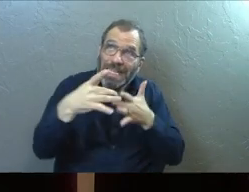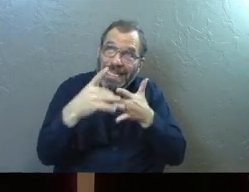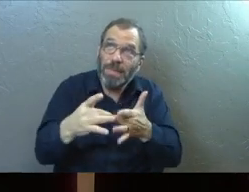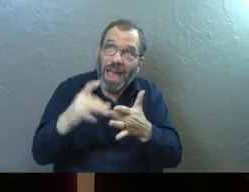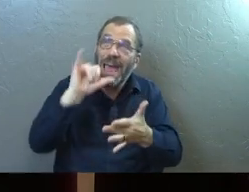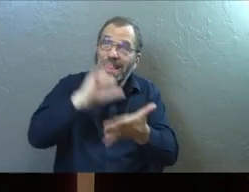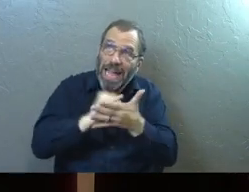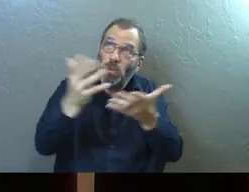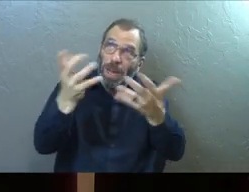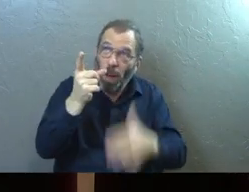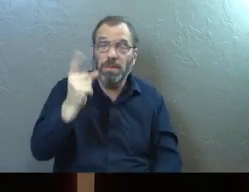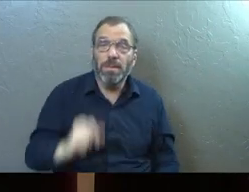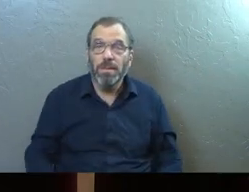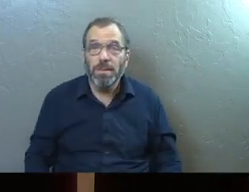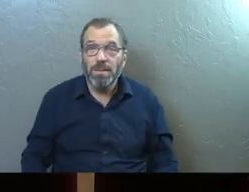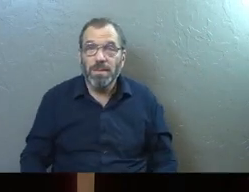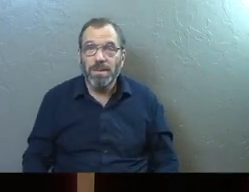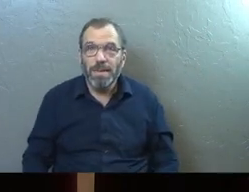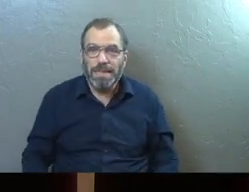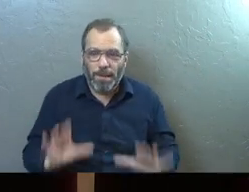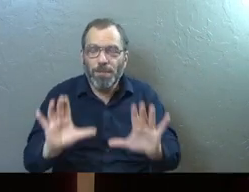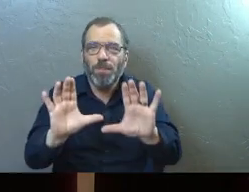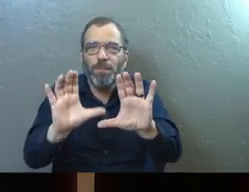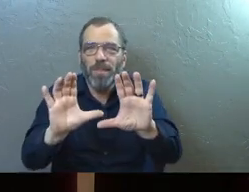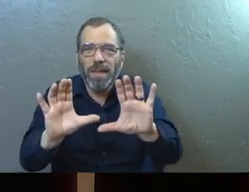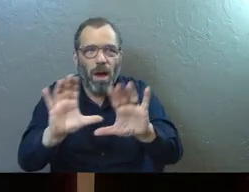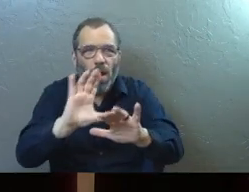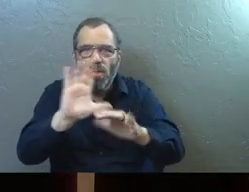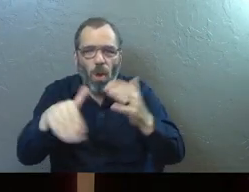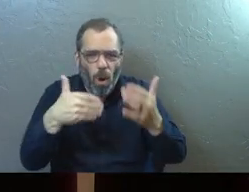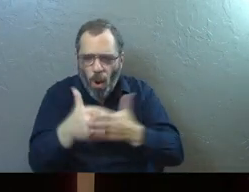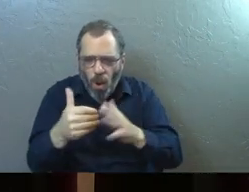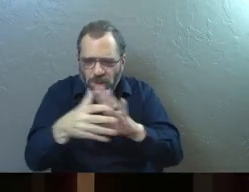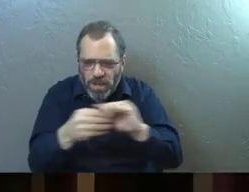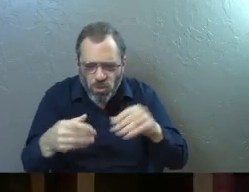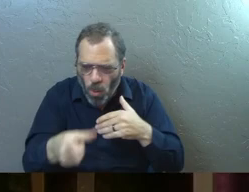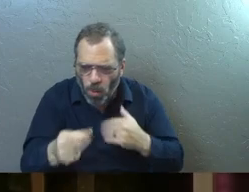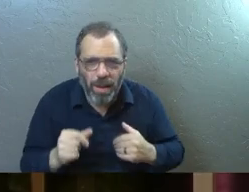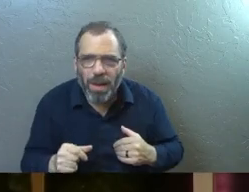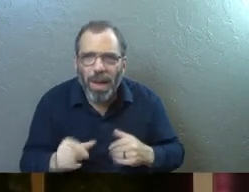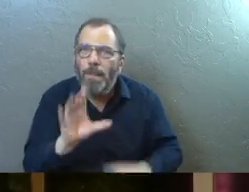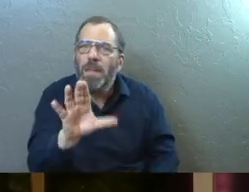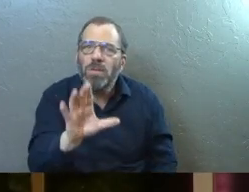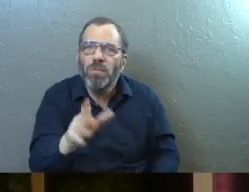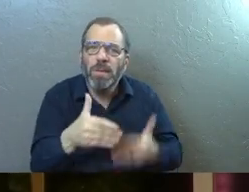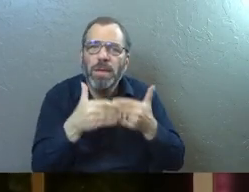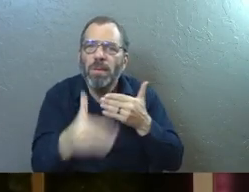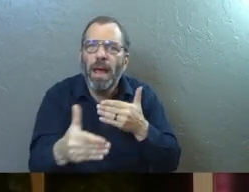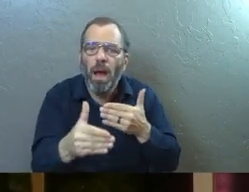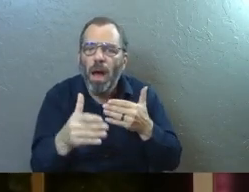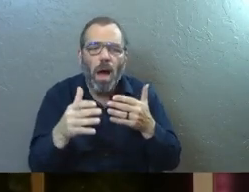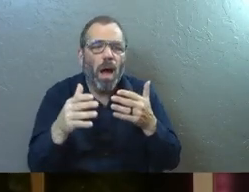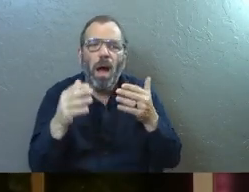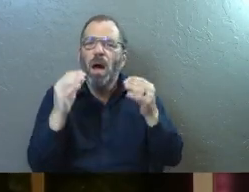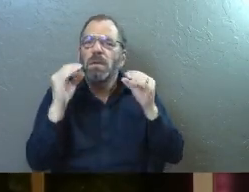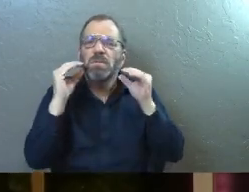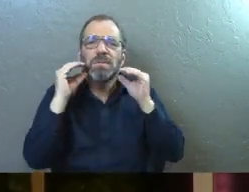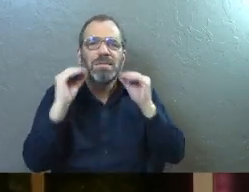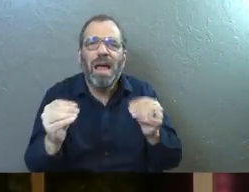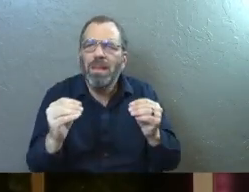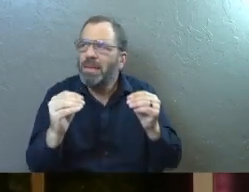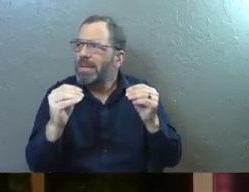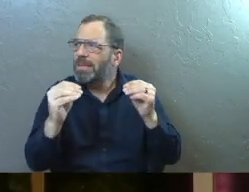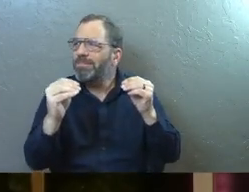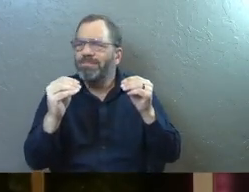leading me, that's where I want to go. And this is the idea of the whole rest of this story. Because from here on out, absolutely nothing